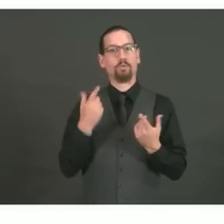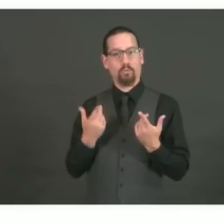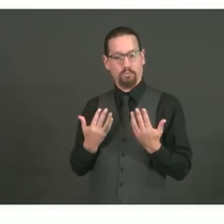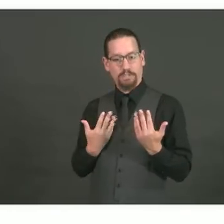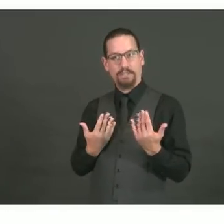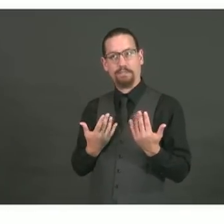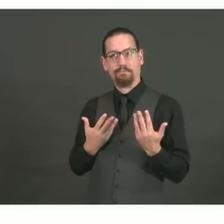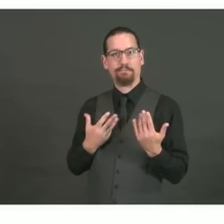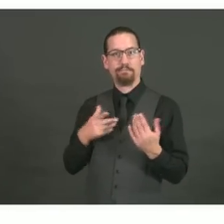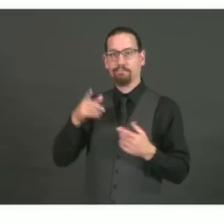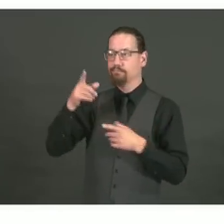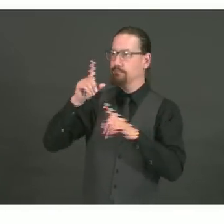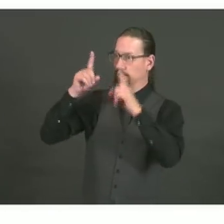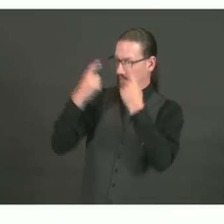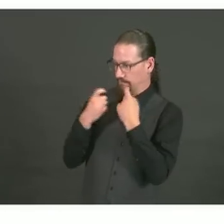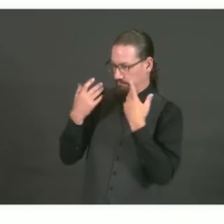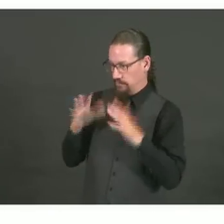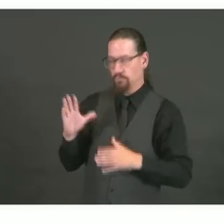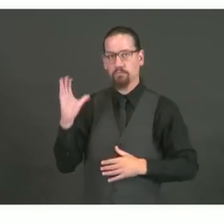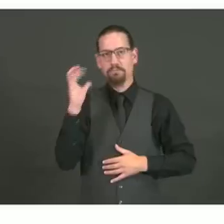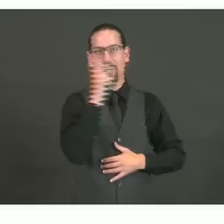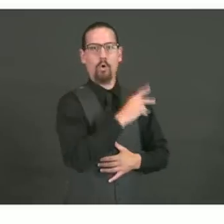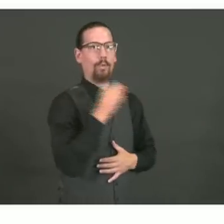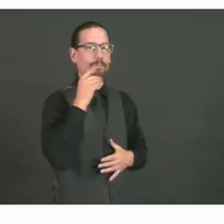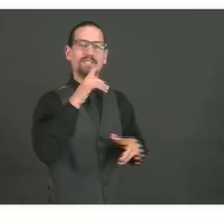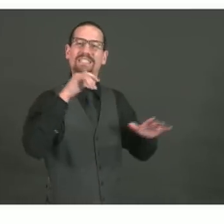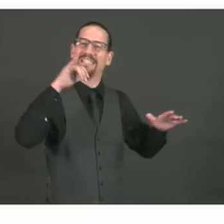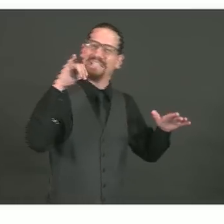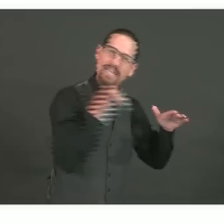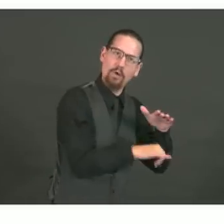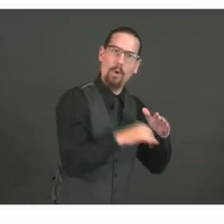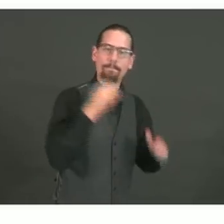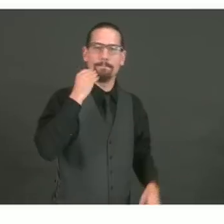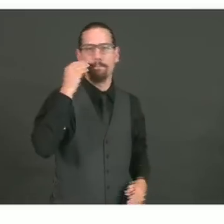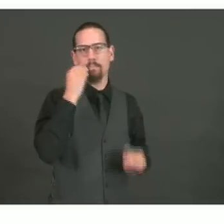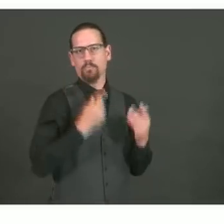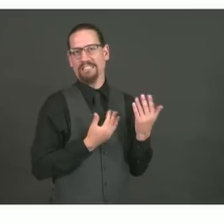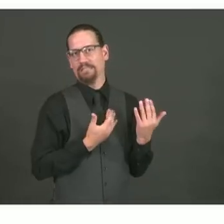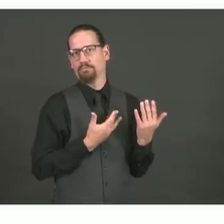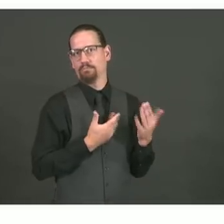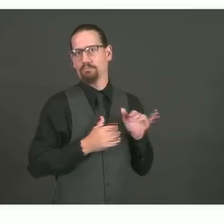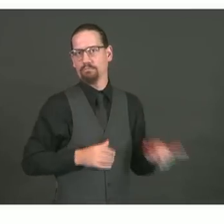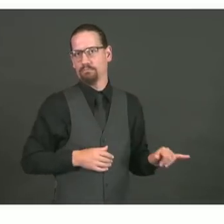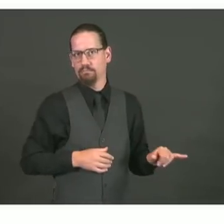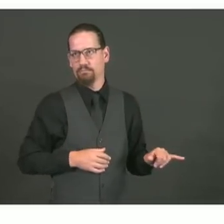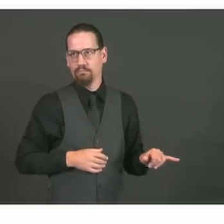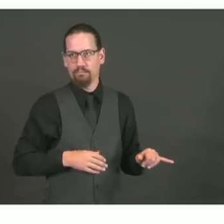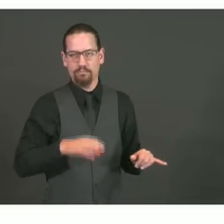Now, if you don't have symptoms, but you want to get tested, you need to go to